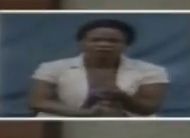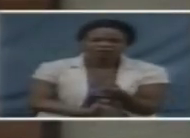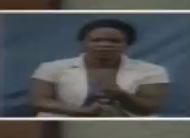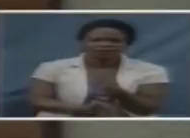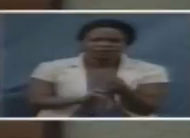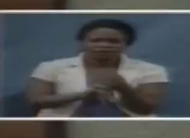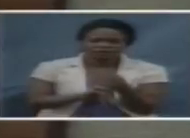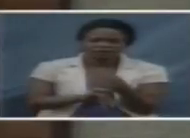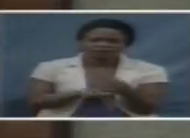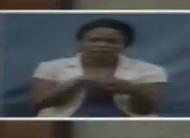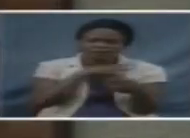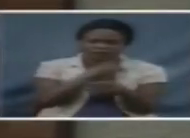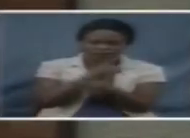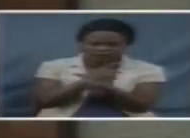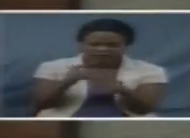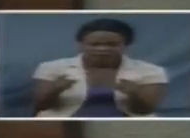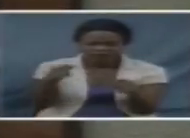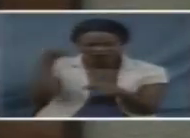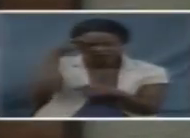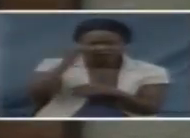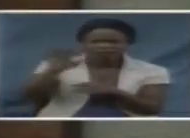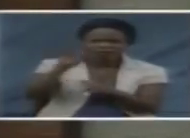and the just government of the people,